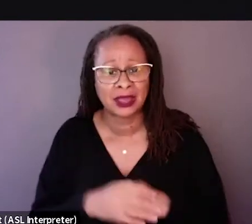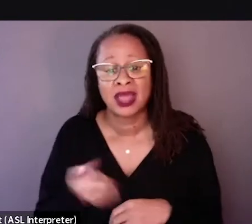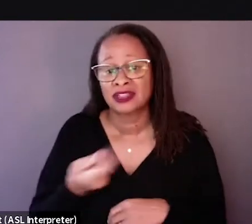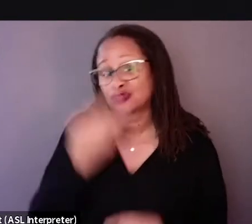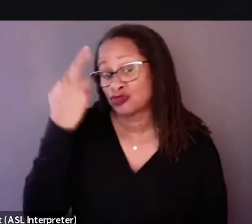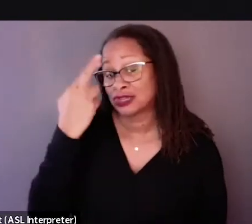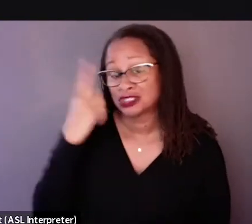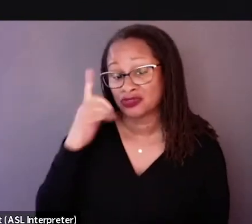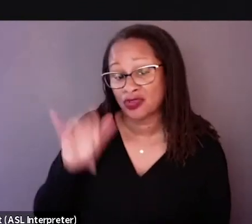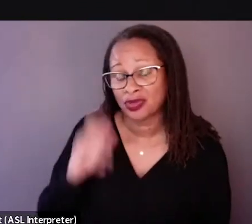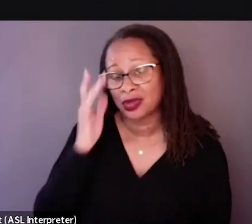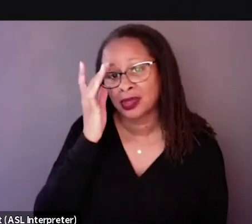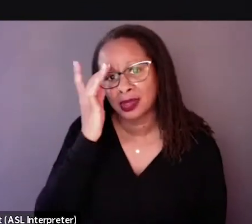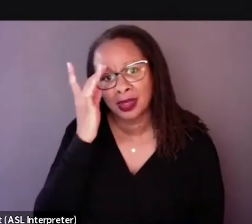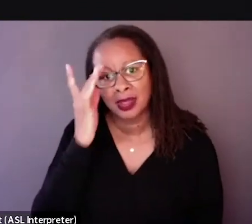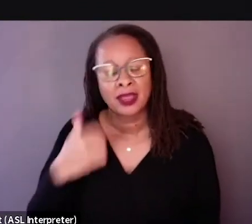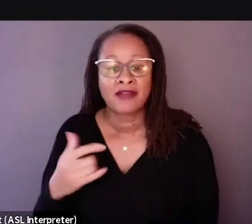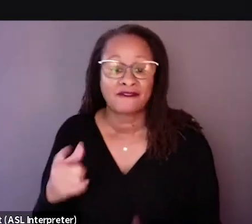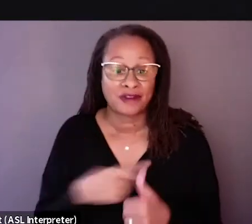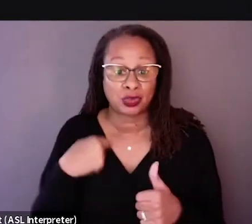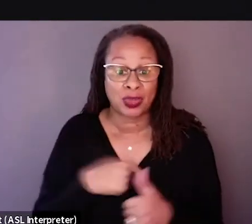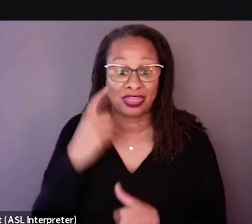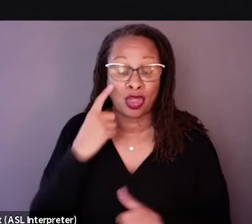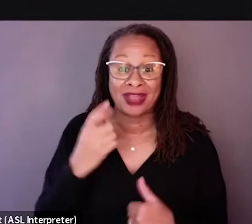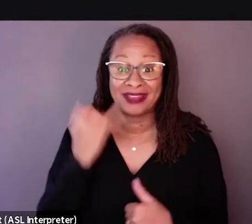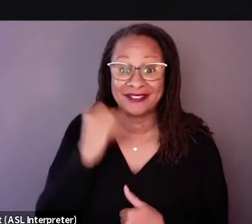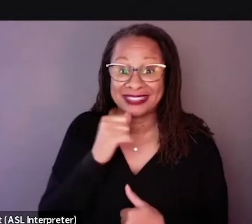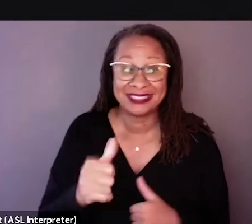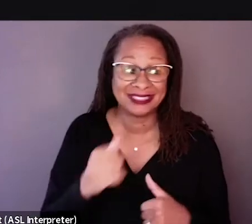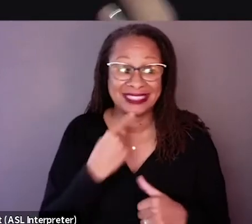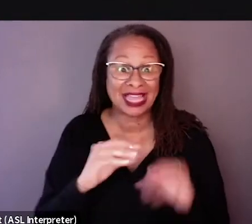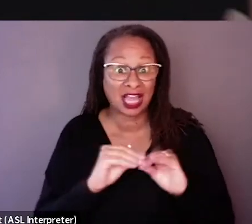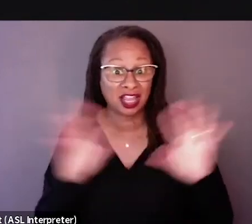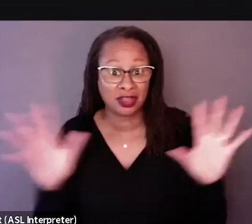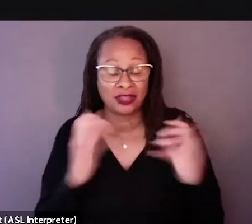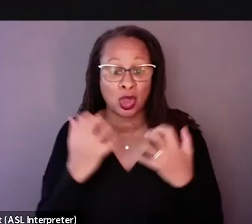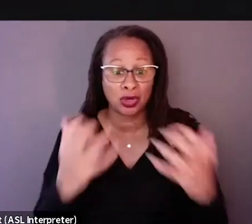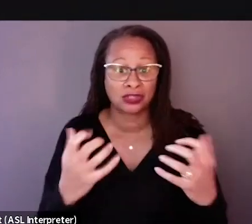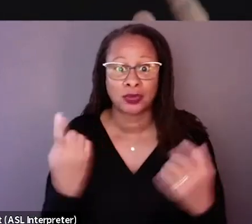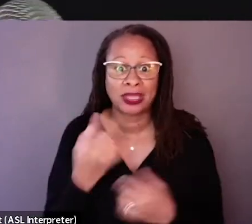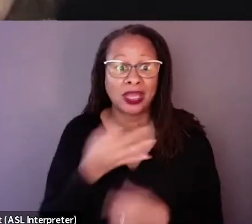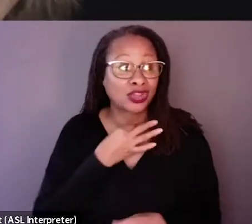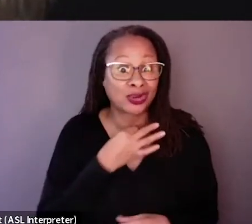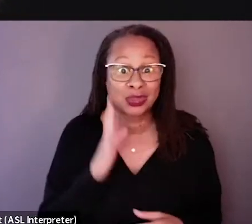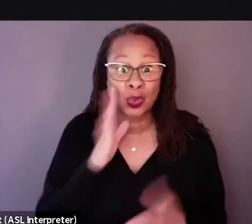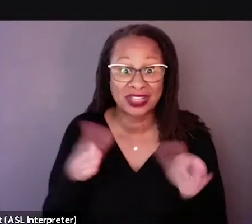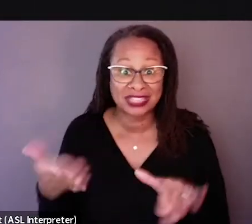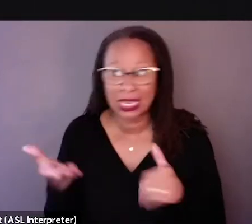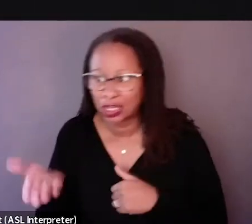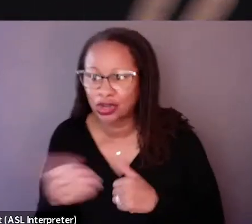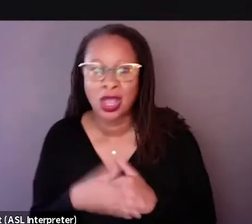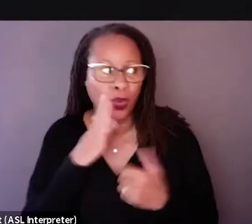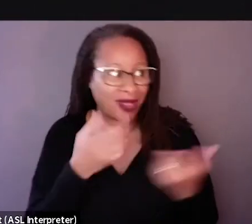that. First, we thought that if we didn't spell it out, that the audience would always be wondering, you know, are they going to die here? Is this